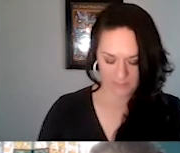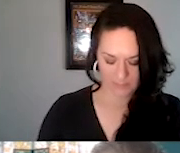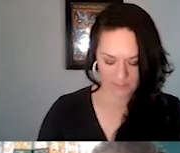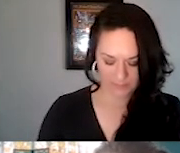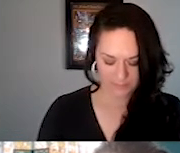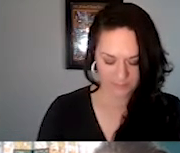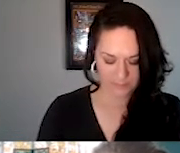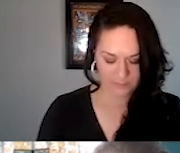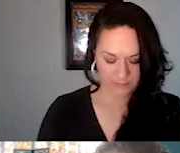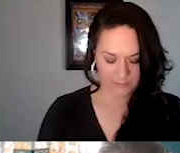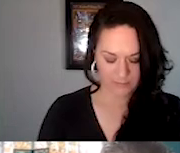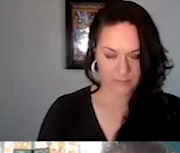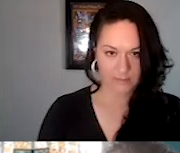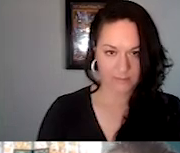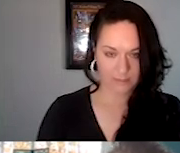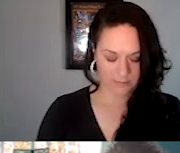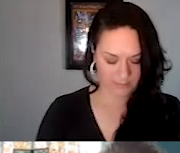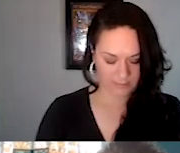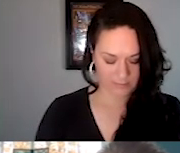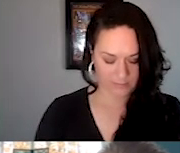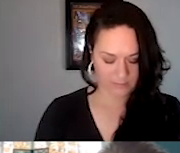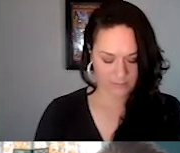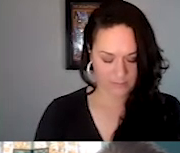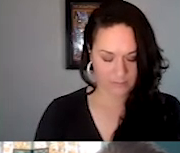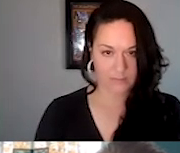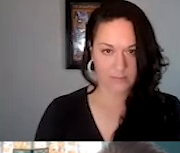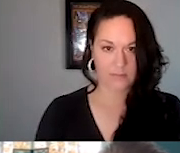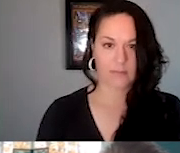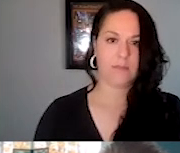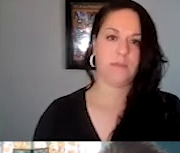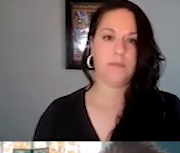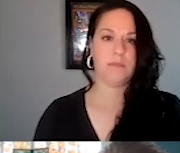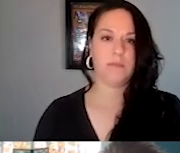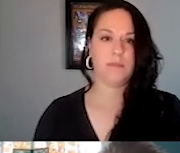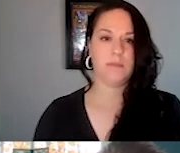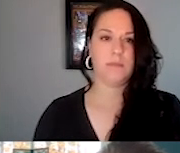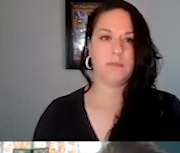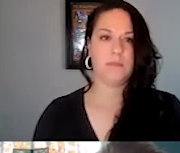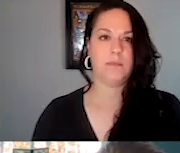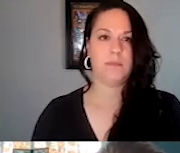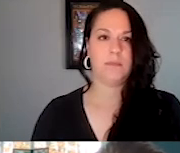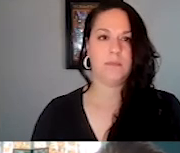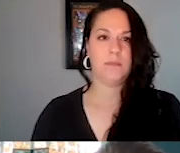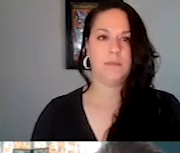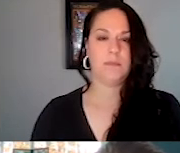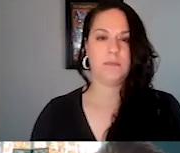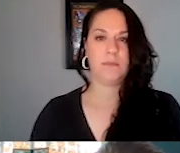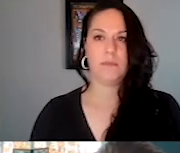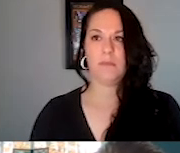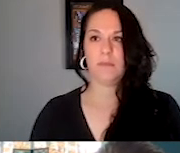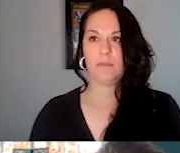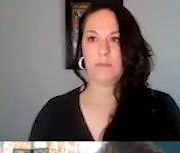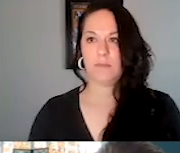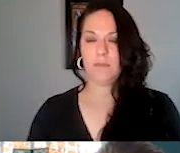Delta-9 THC. And as Christina explained, people who are doing their environmental scans